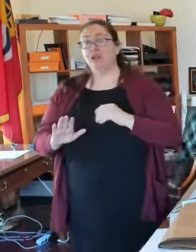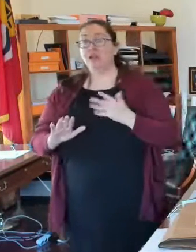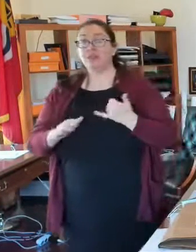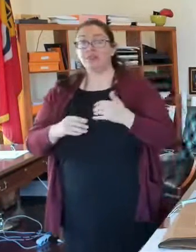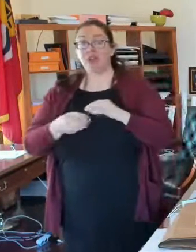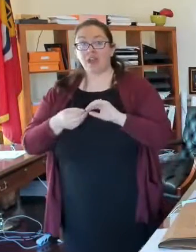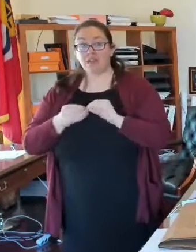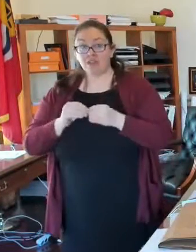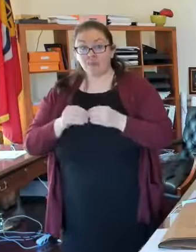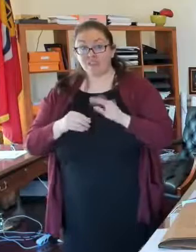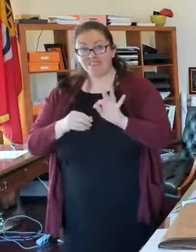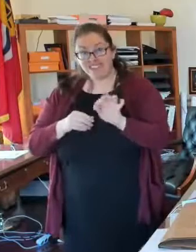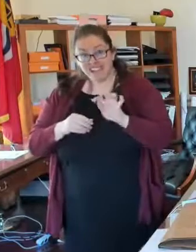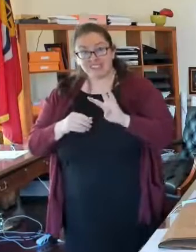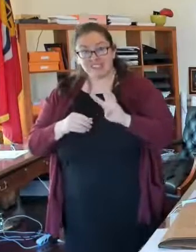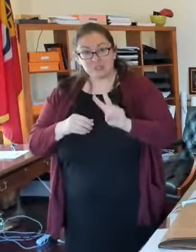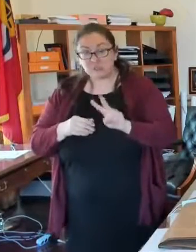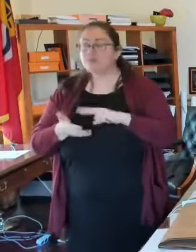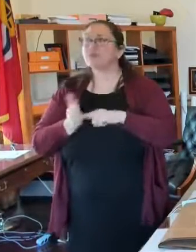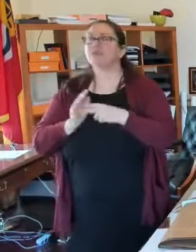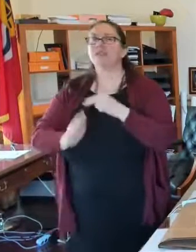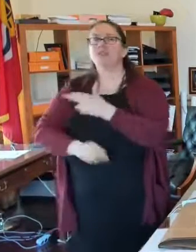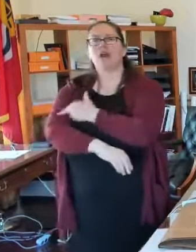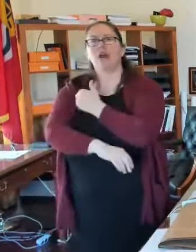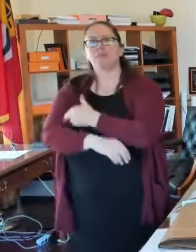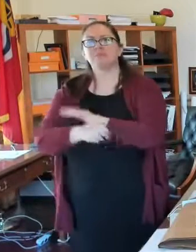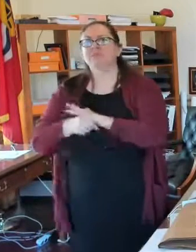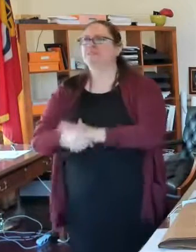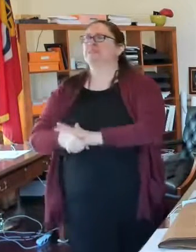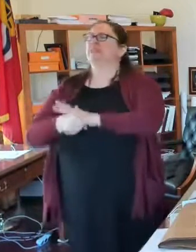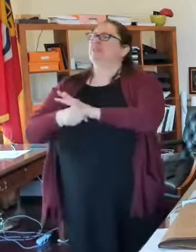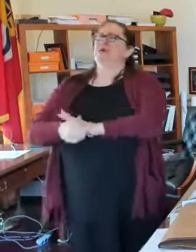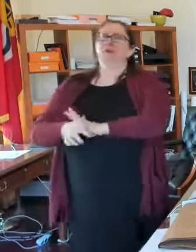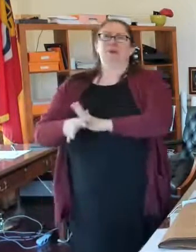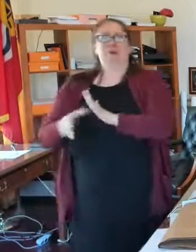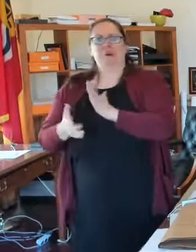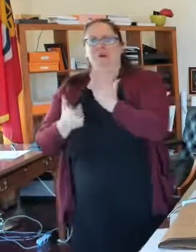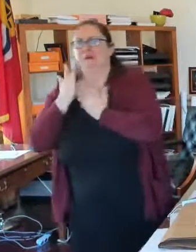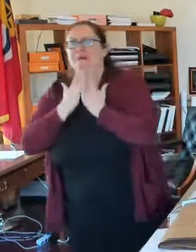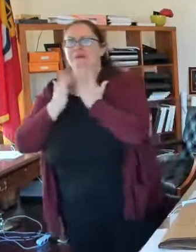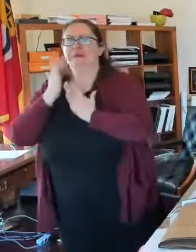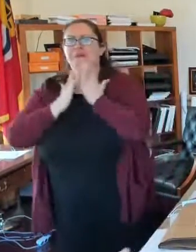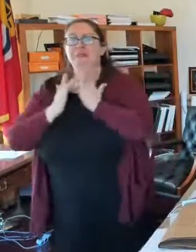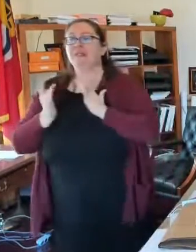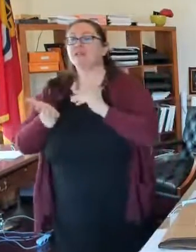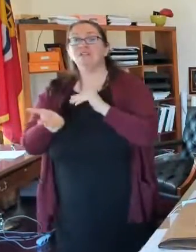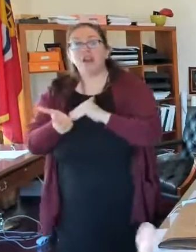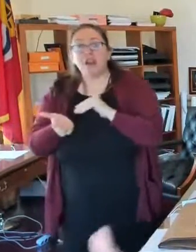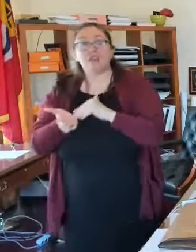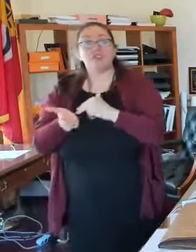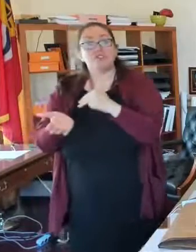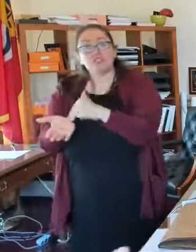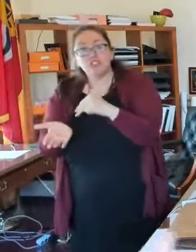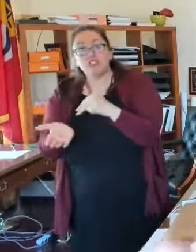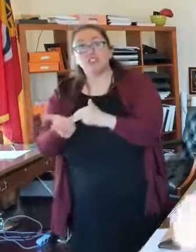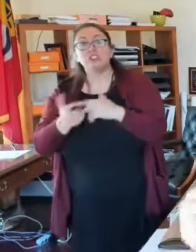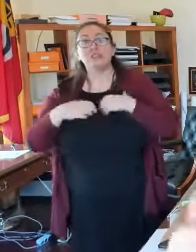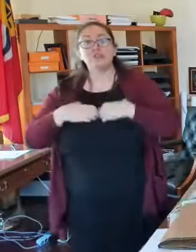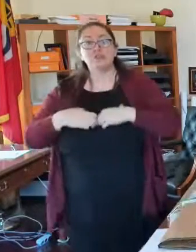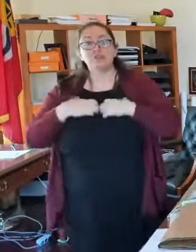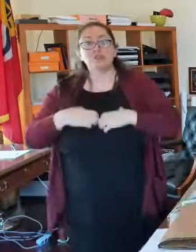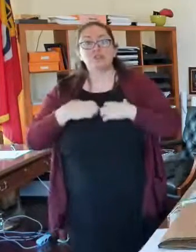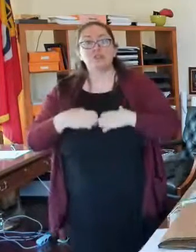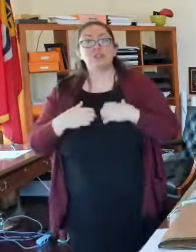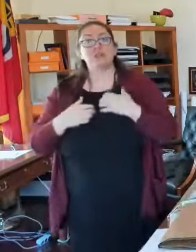stressing the hospital's capacity, and most importantly, the doctors, the nurses, the respiratory